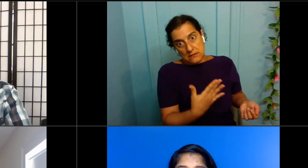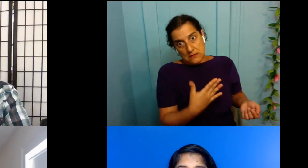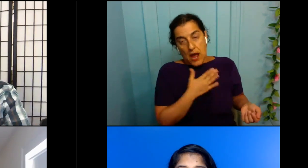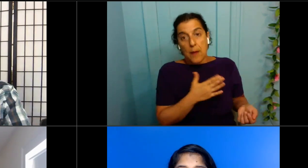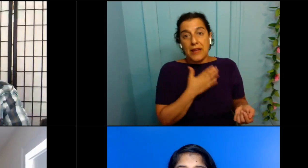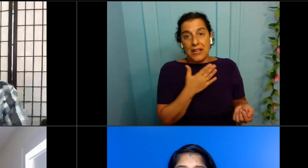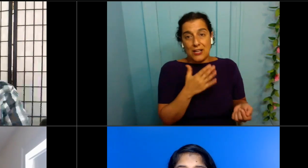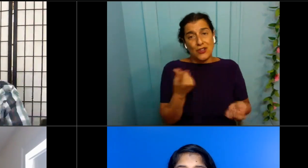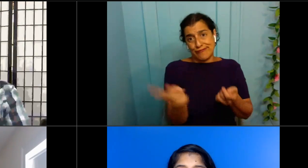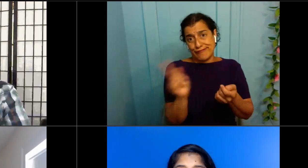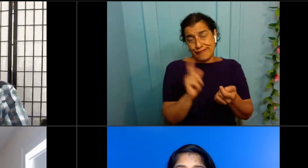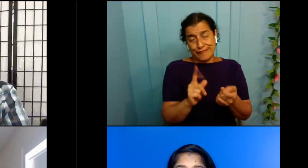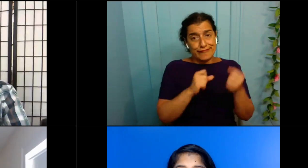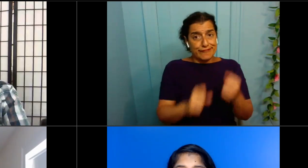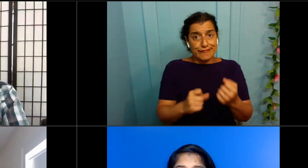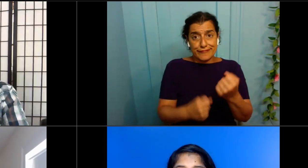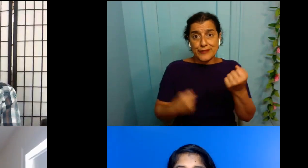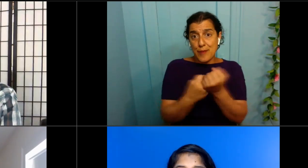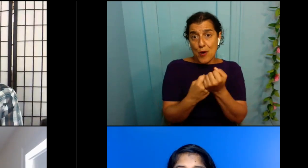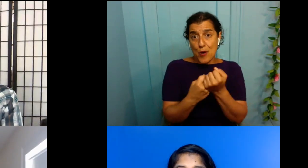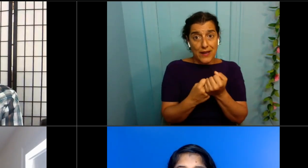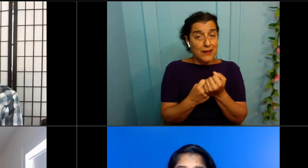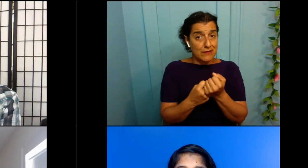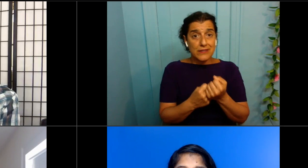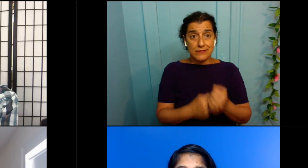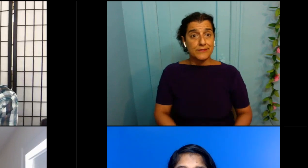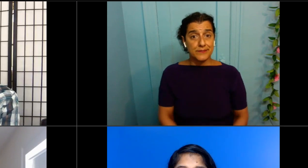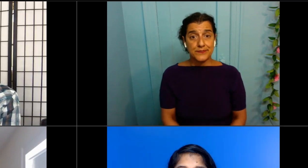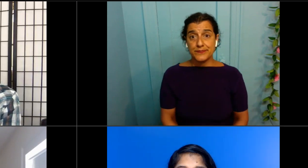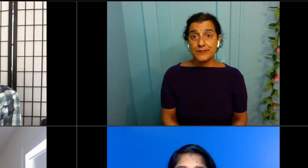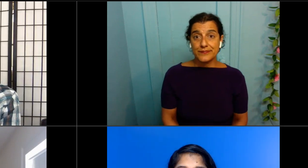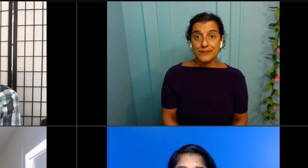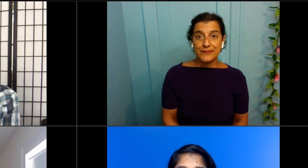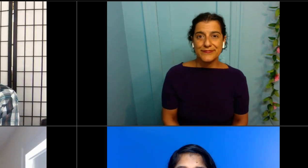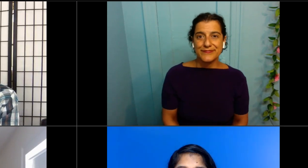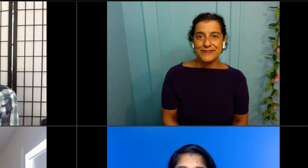been very supportive and responsive. Yeah.